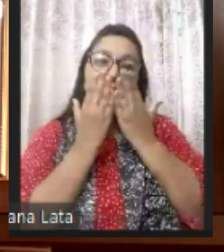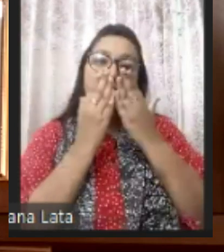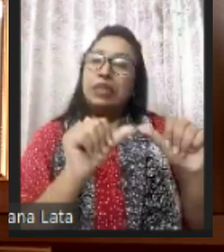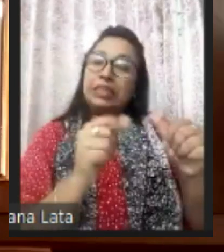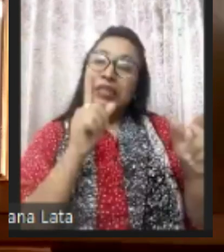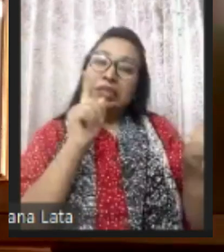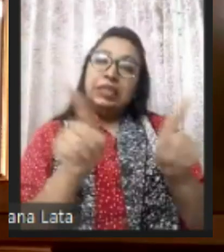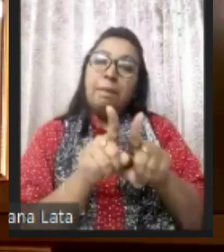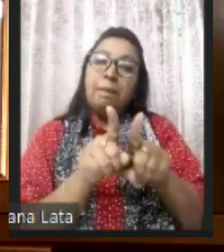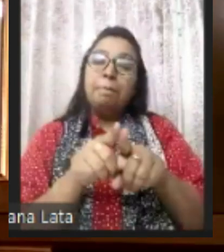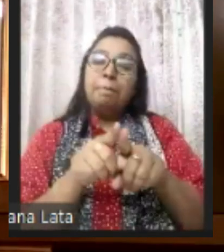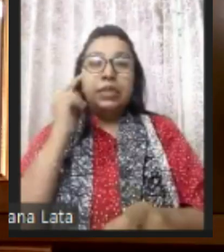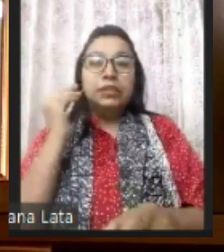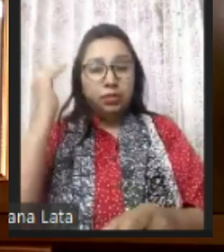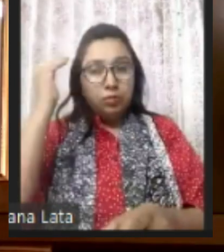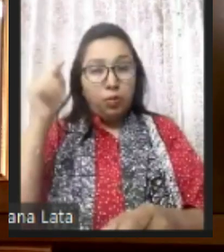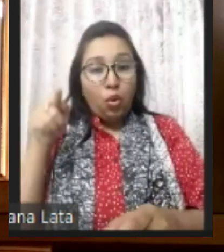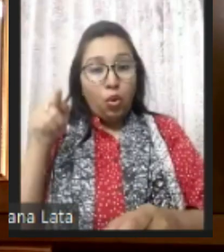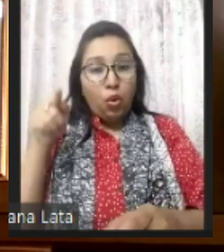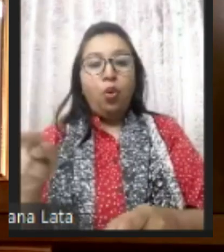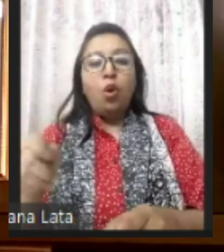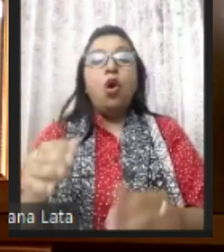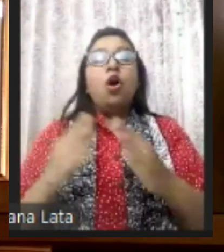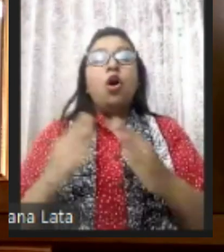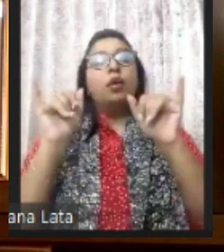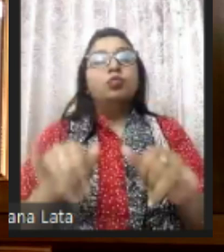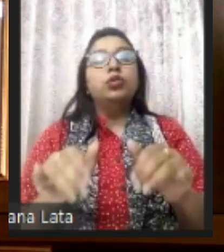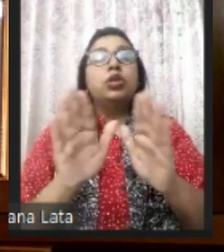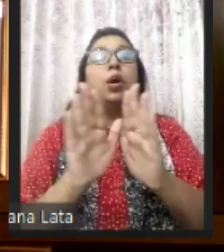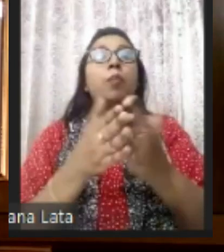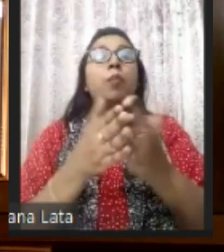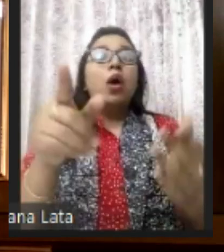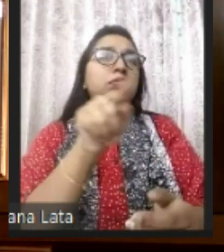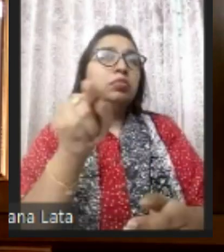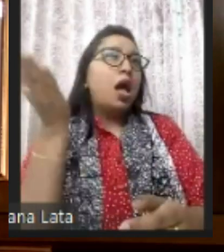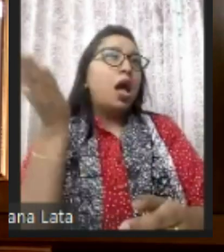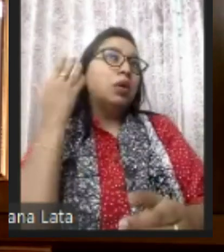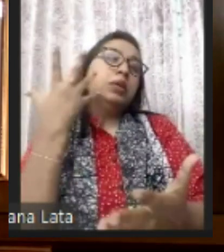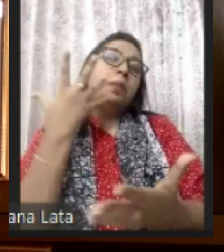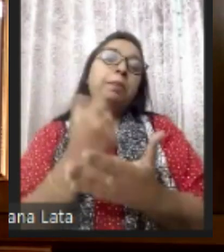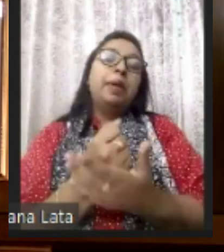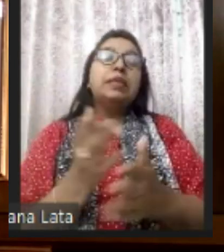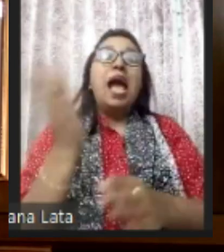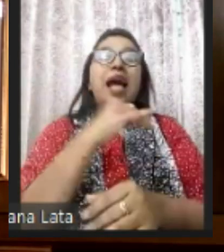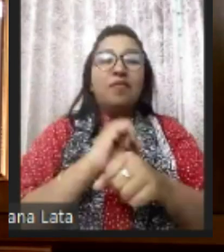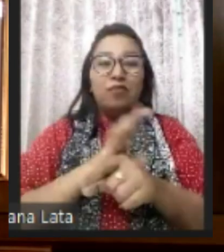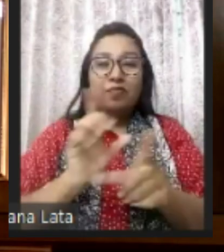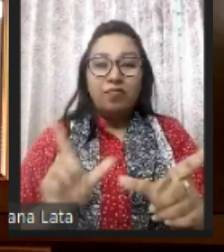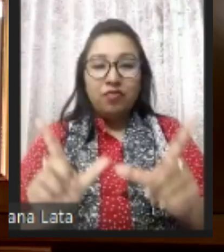situation, multimedia talking books is very useful for all students. Very recently, I visited